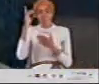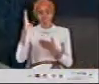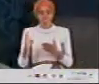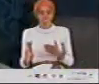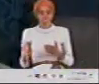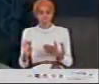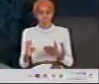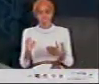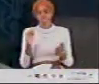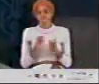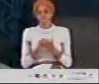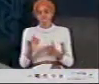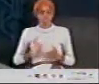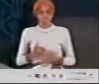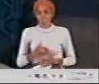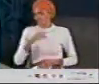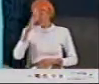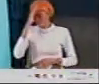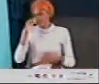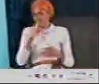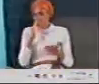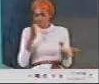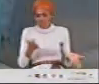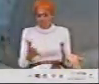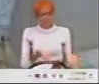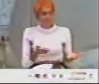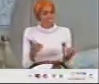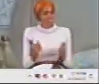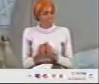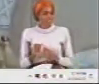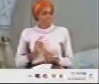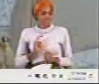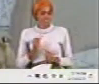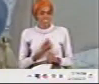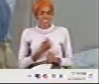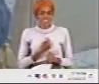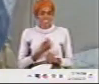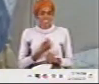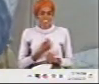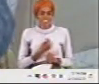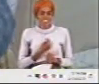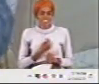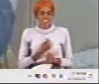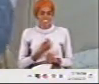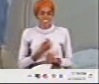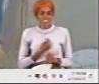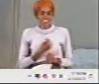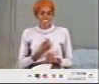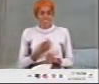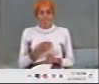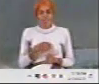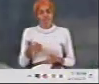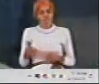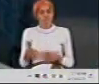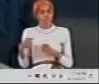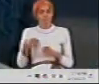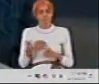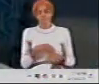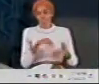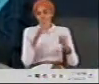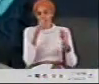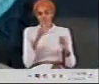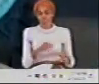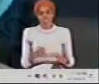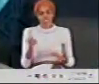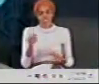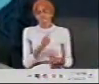our daddy is here in our midst why i am praising the lord and saying i am greatly